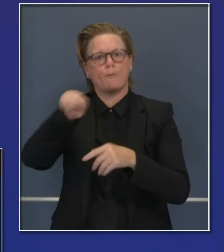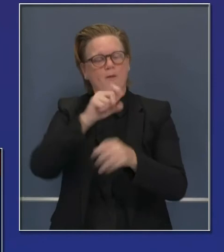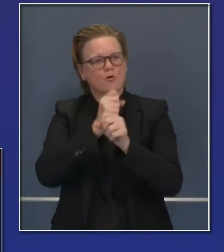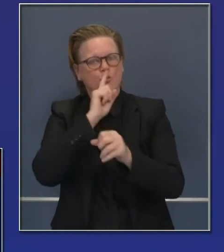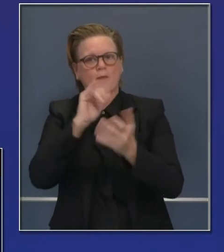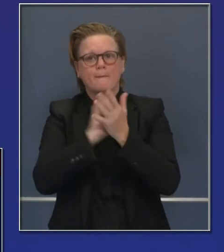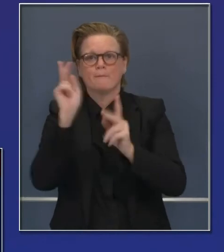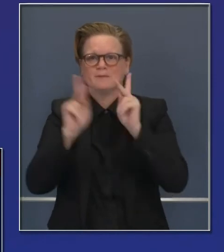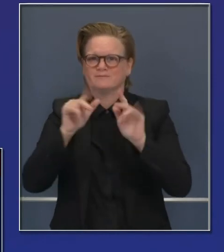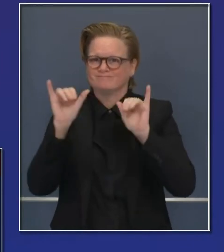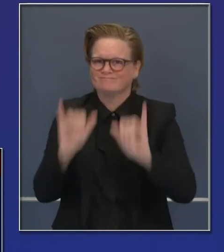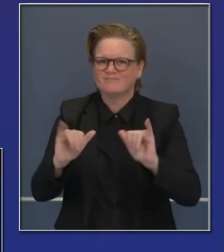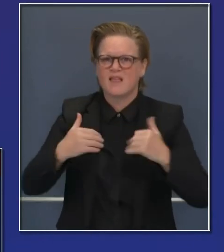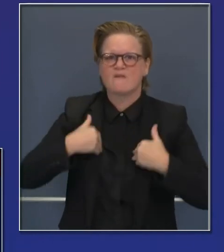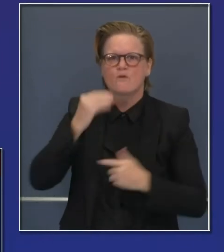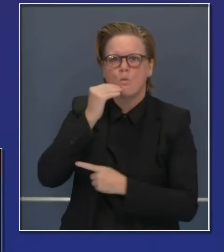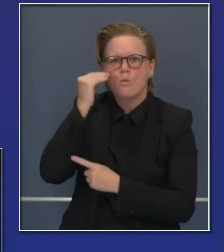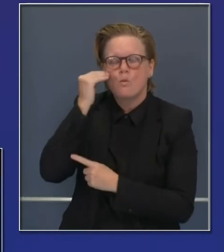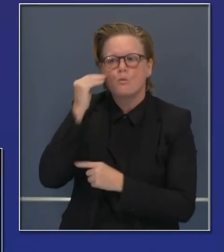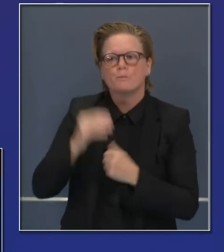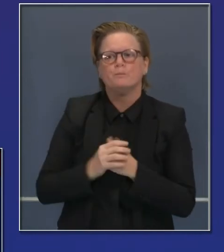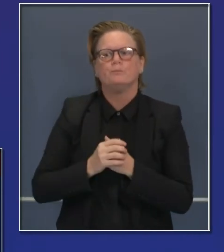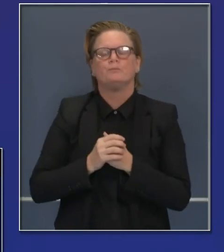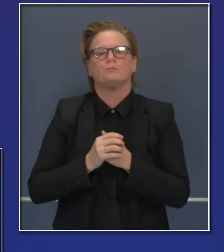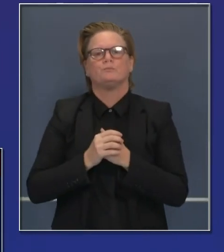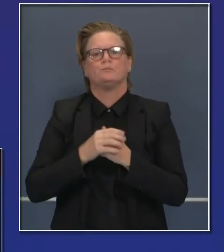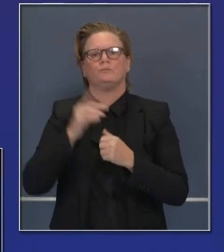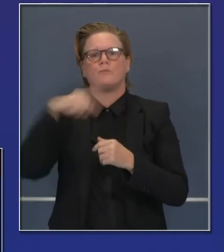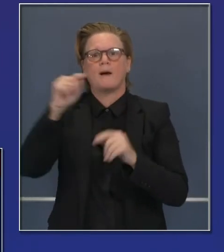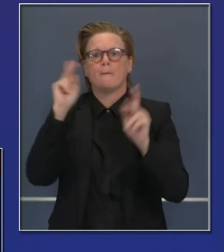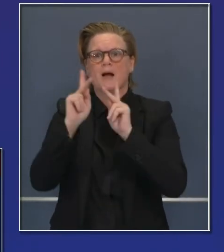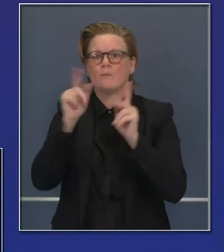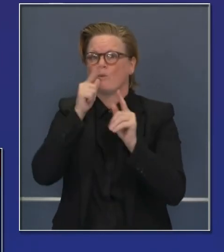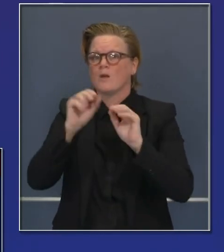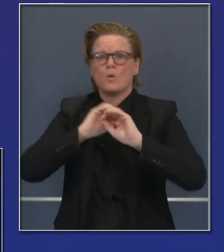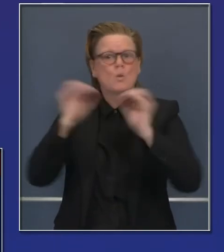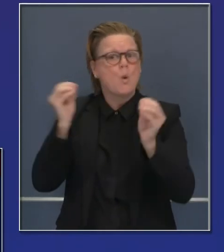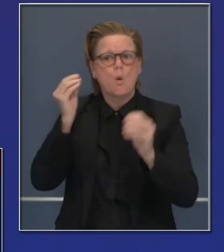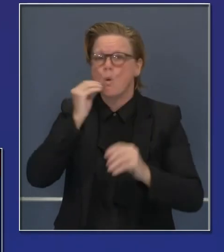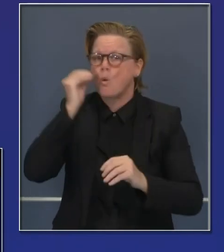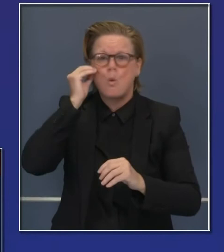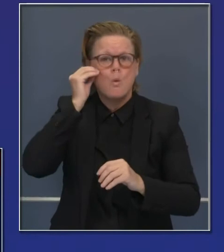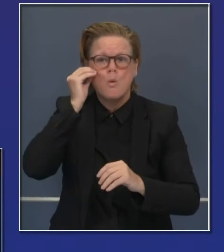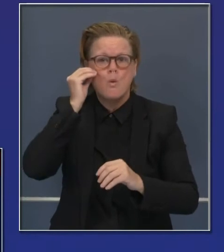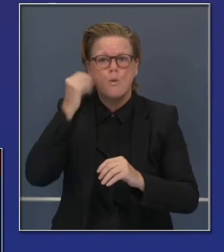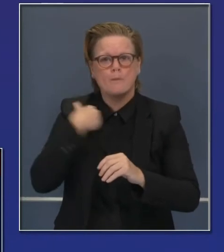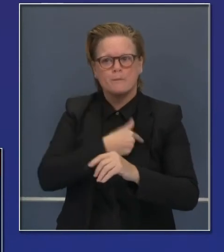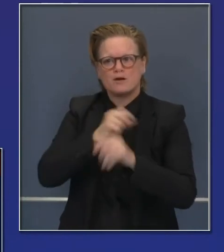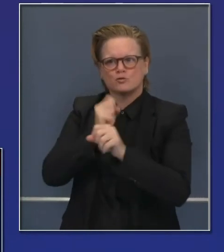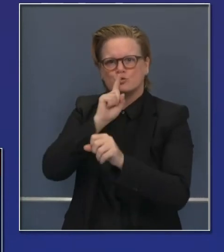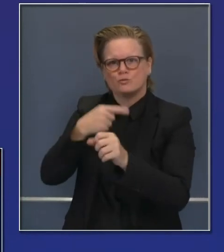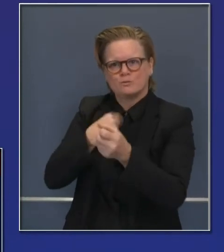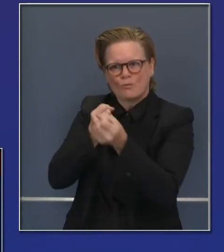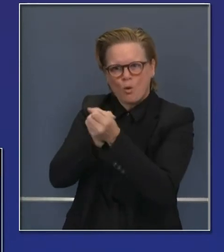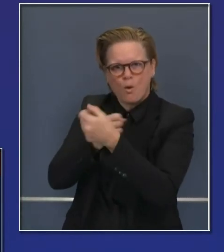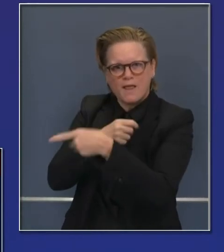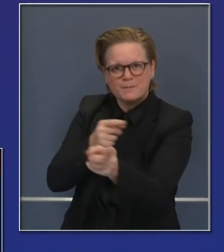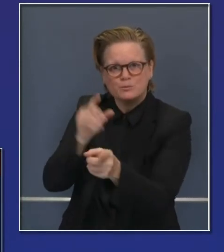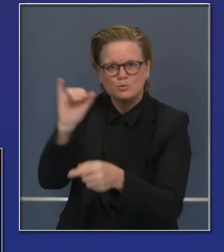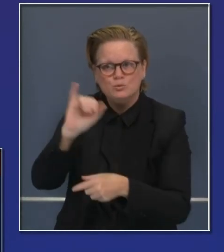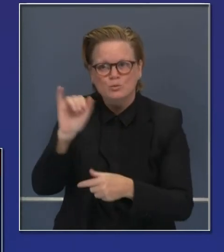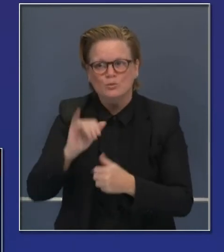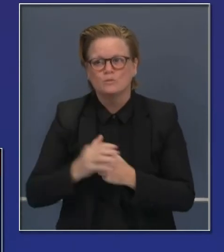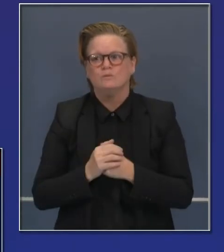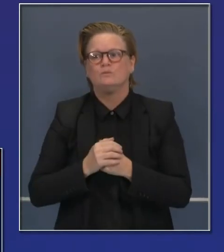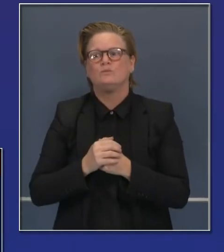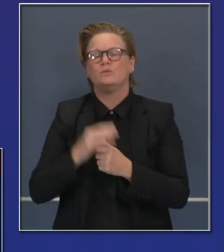streets and sidewalks and underpasses, individuals that have been homeless, over 22,000. We've gotten off the streets through our Project Room Key.